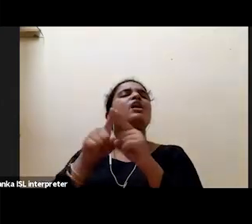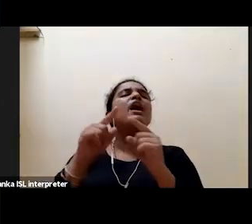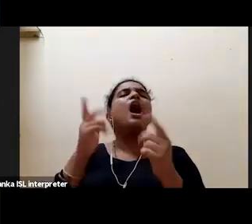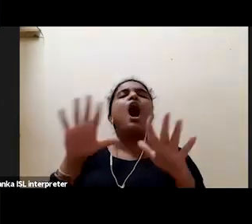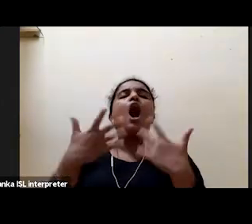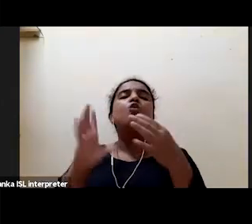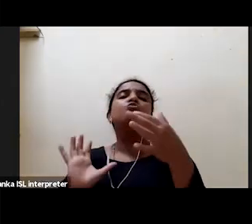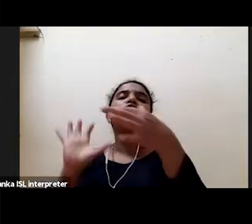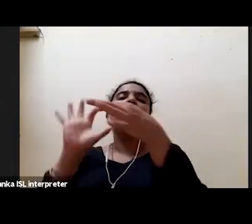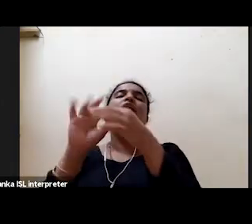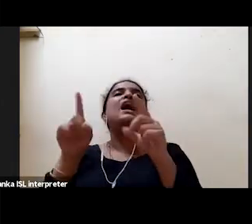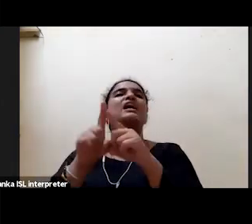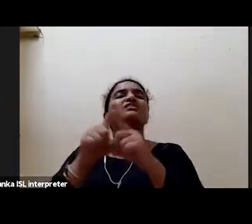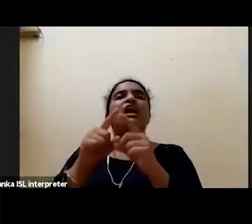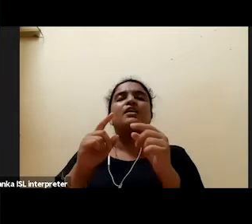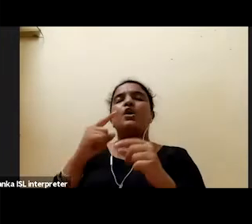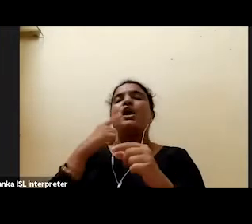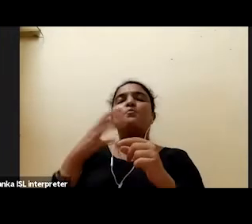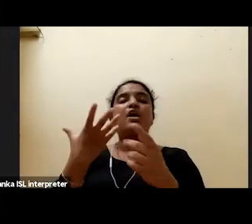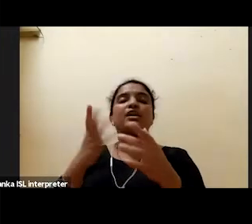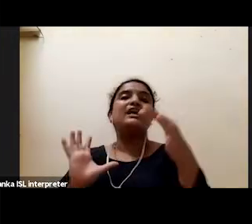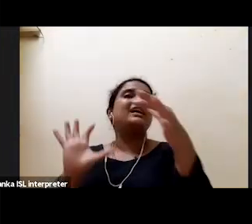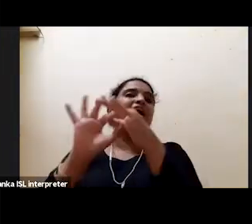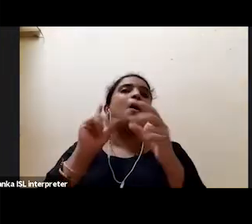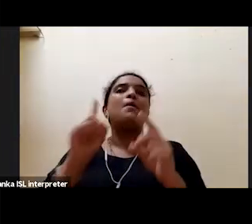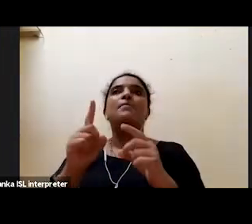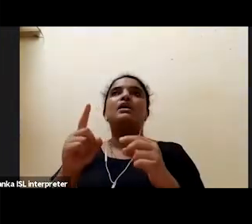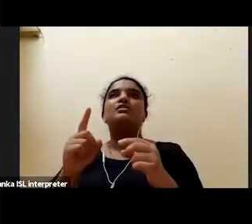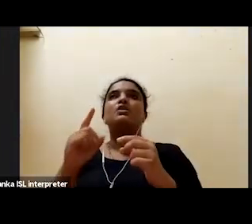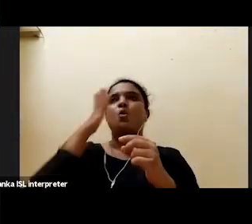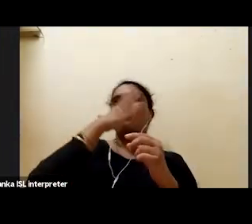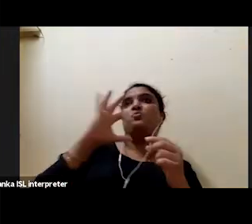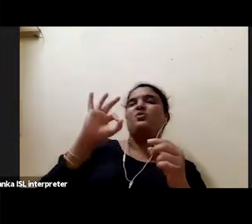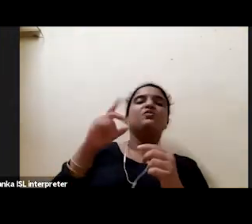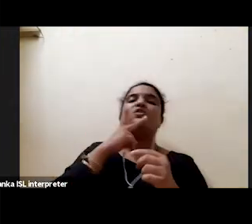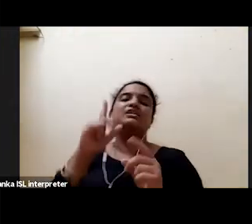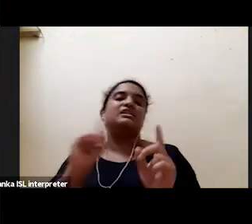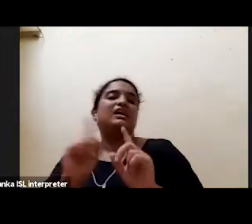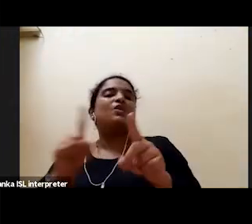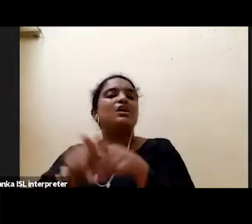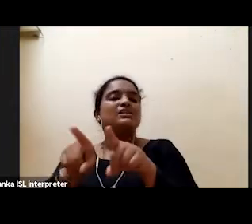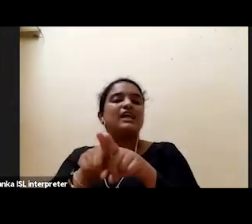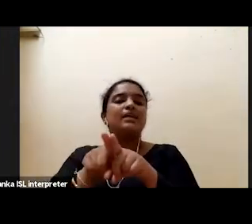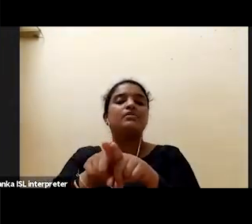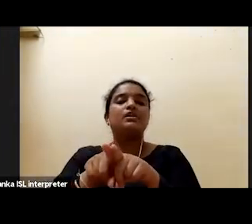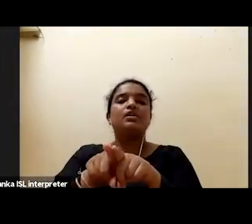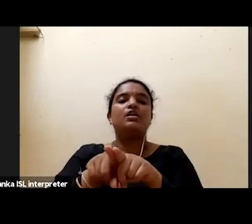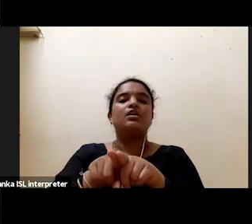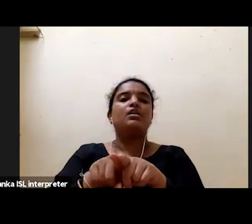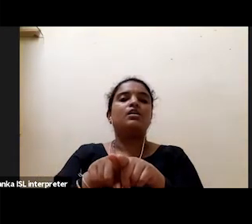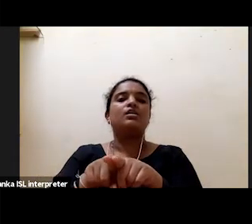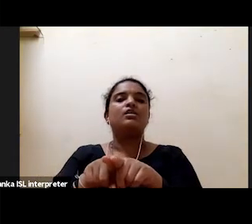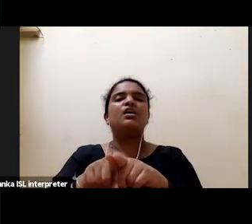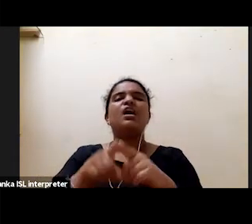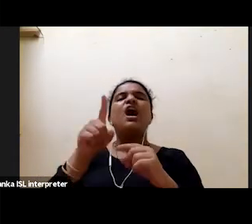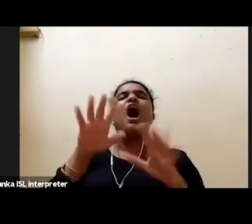connect, not to impress. So that should be your whole aim when you're writing. And so then that's why you need to know